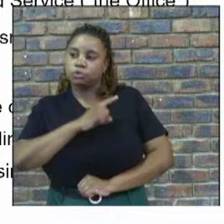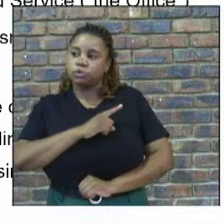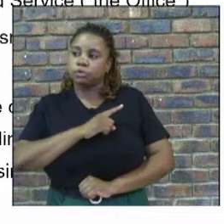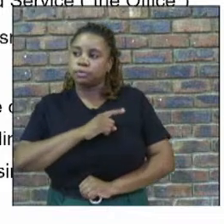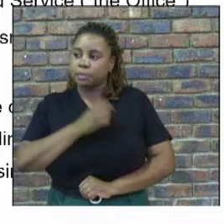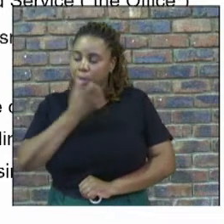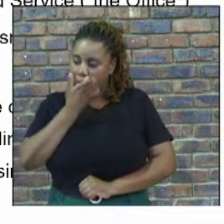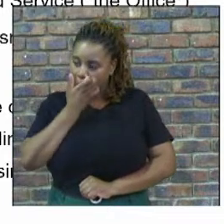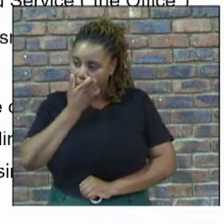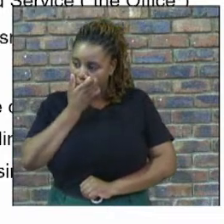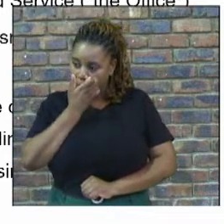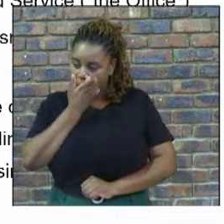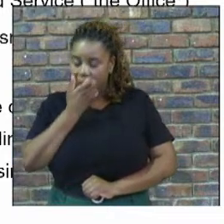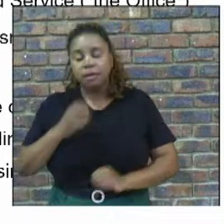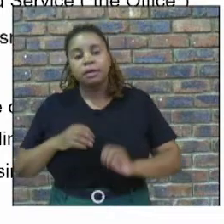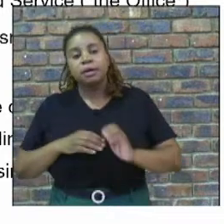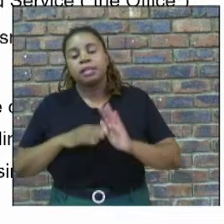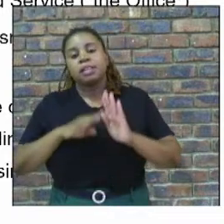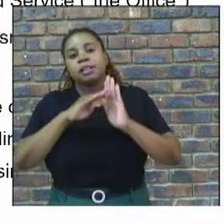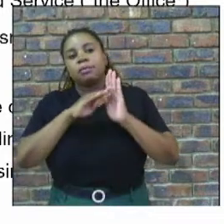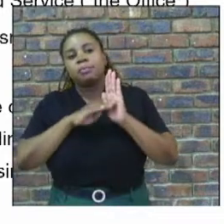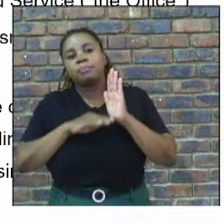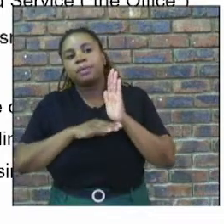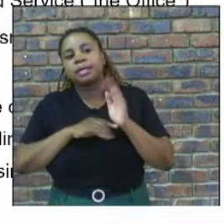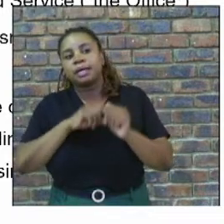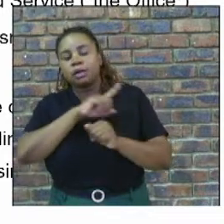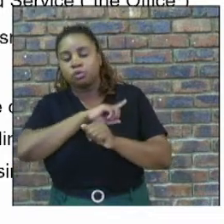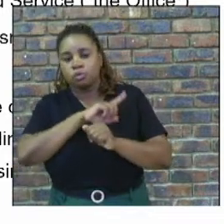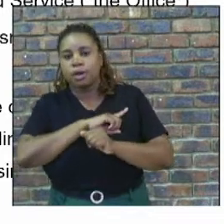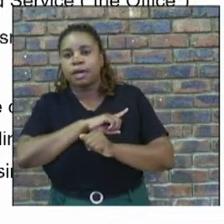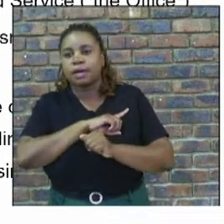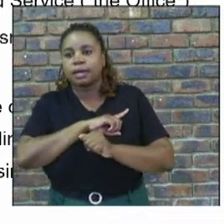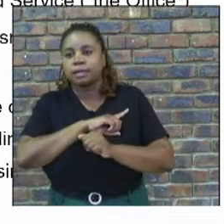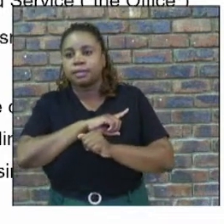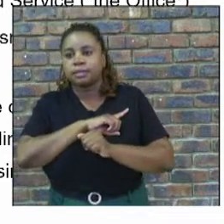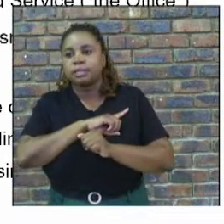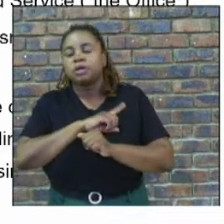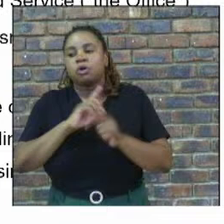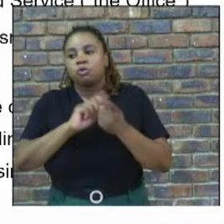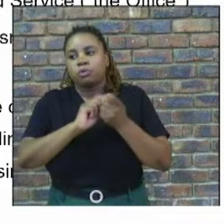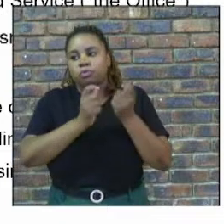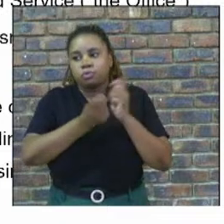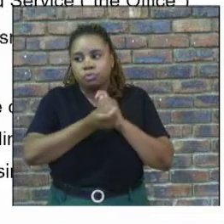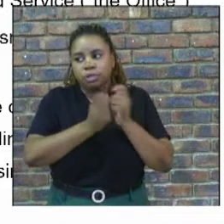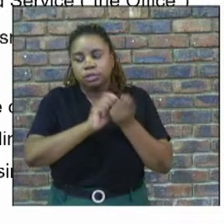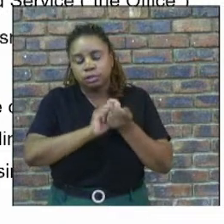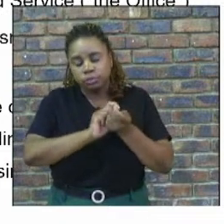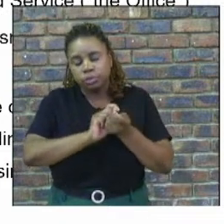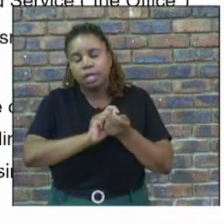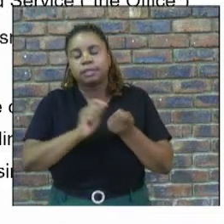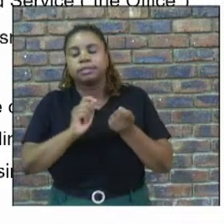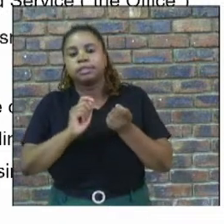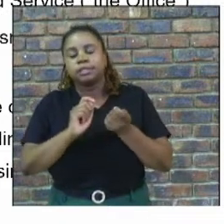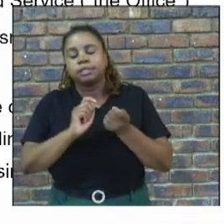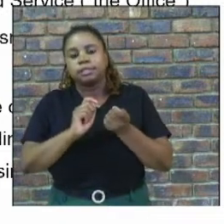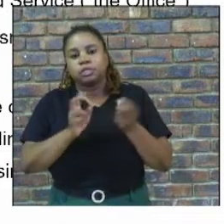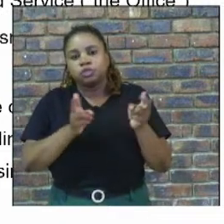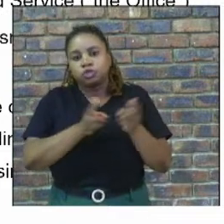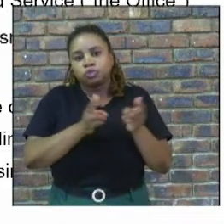Enterprise Amendment Bill 2023 seeks to amend the National Small Enterprise Act 102